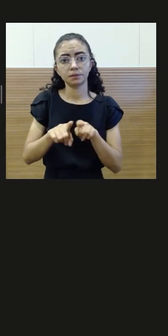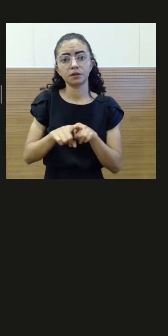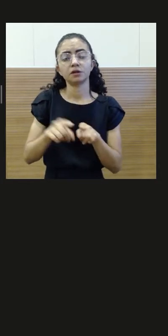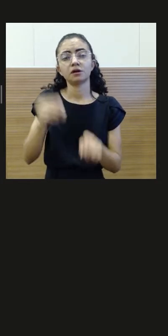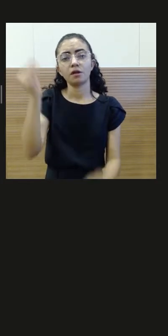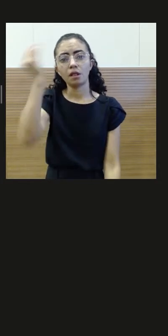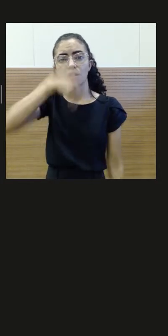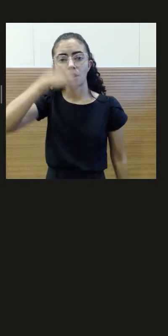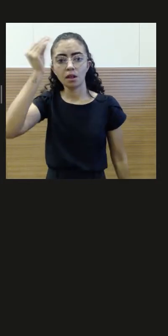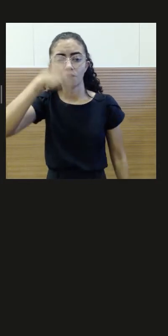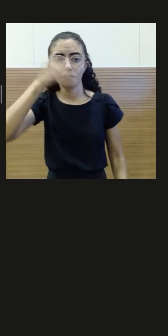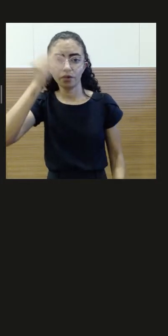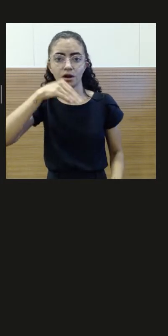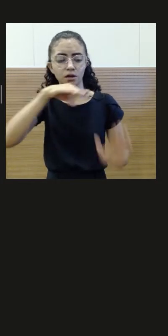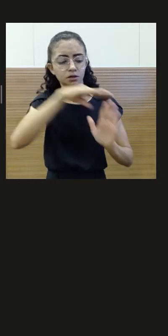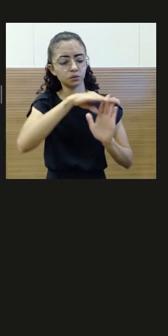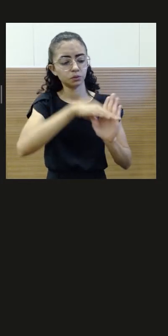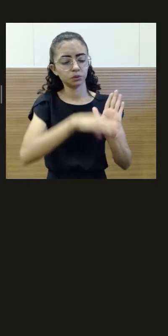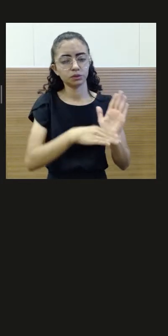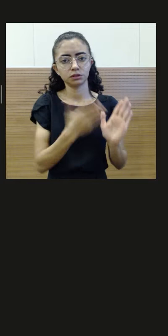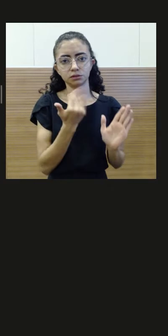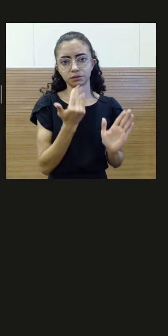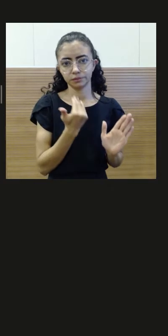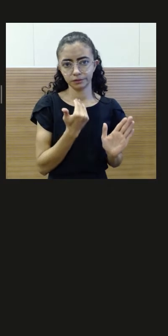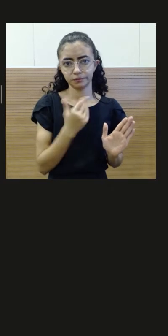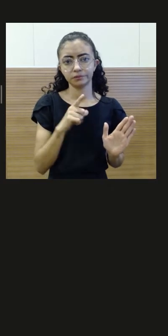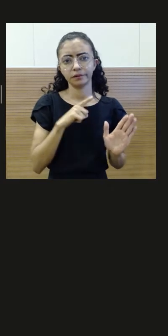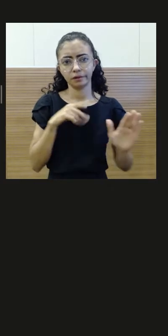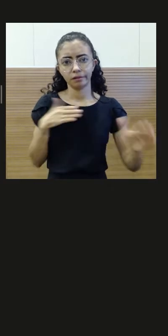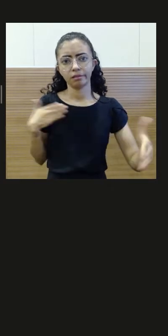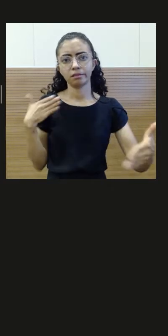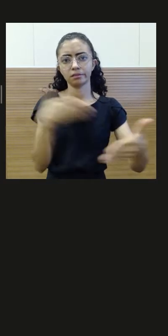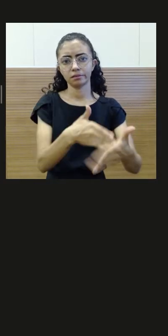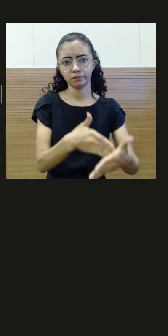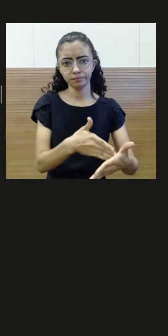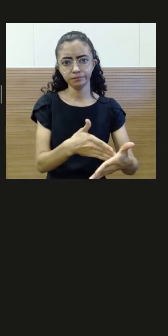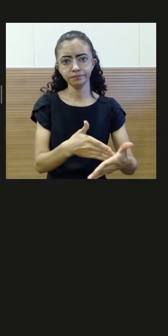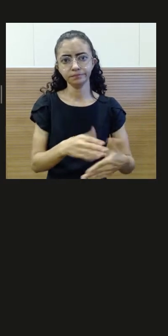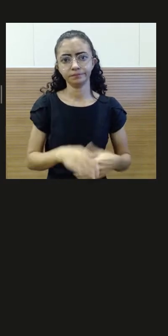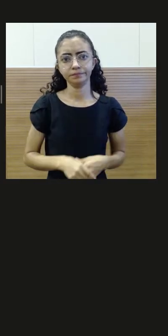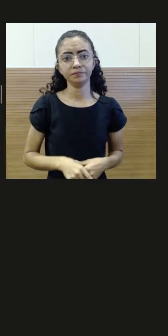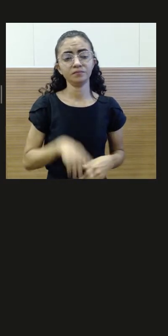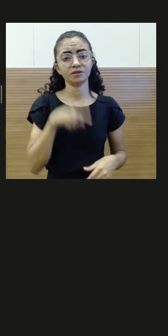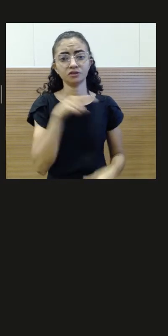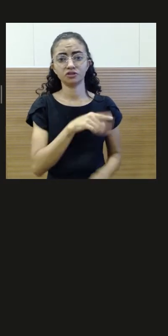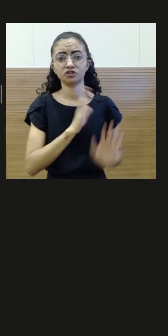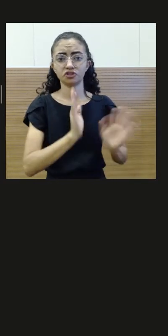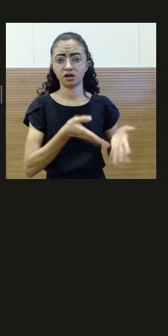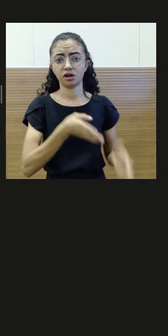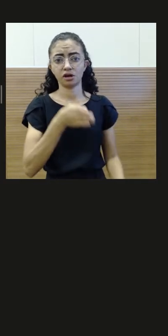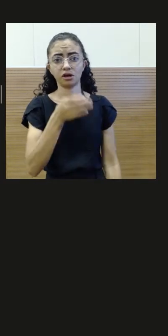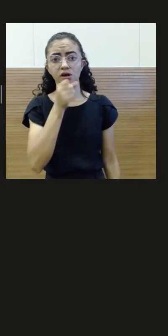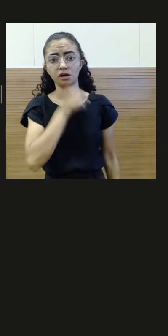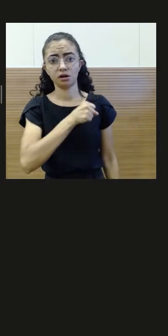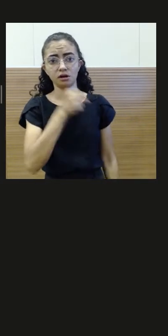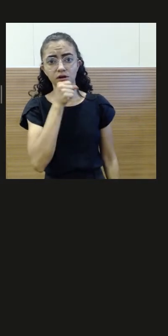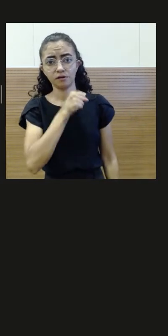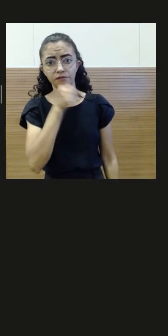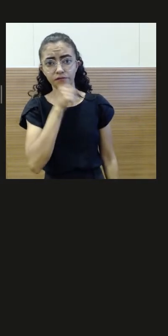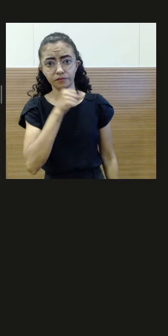here. Such guides are obsolete because foods, times, and needs have